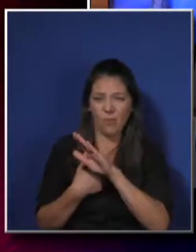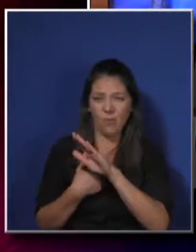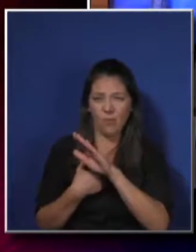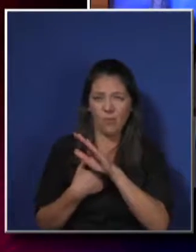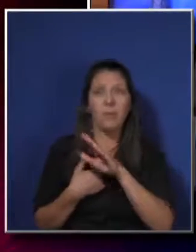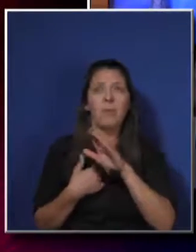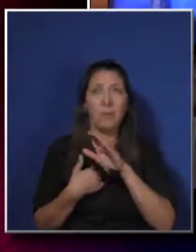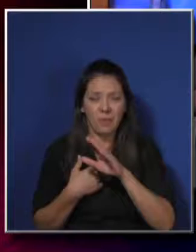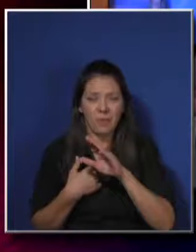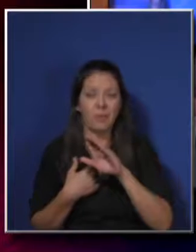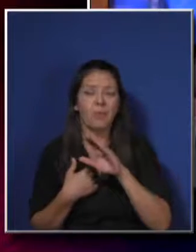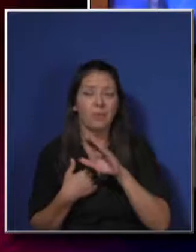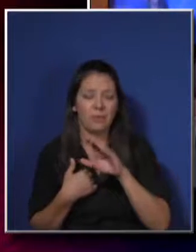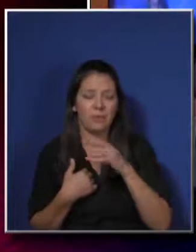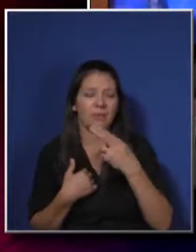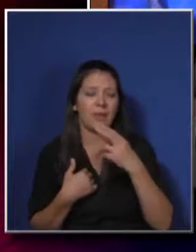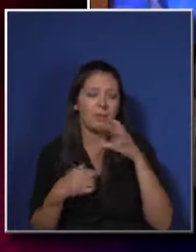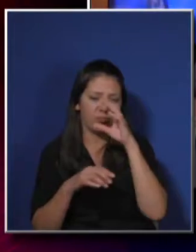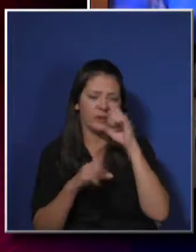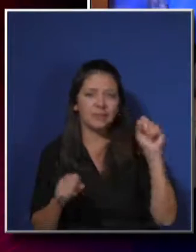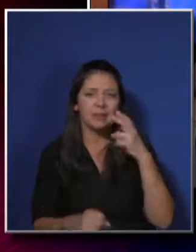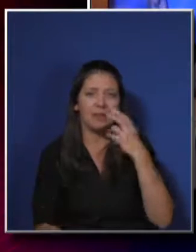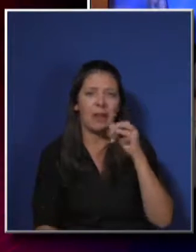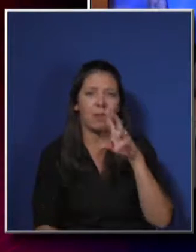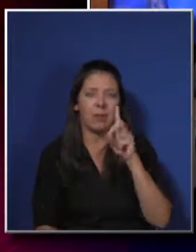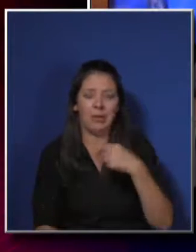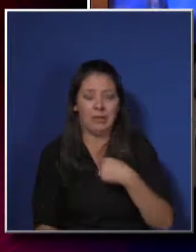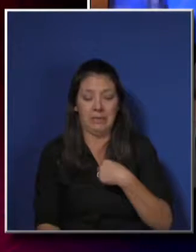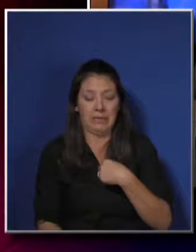I'm trying to divert over to you.